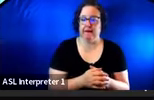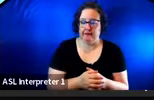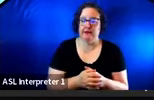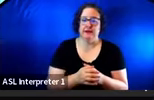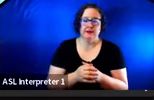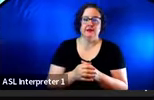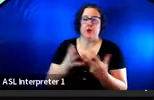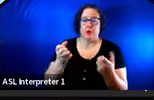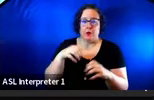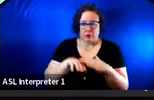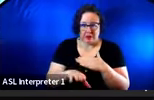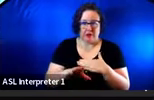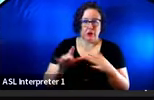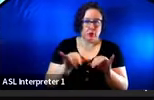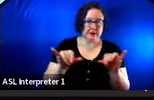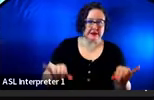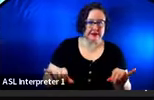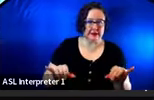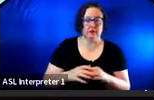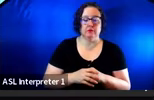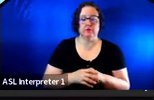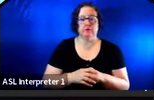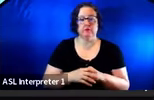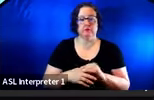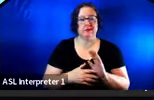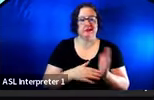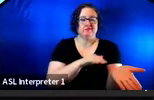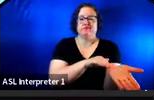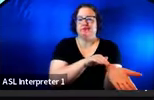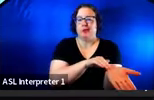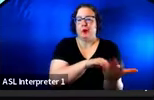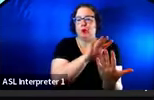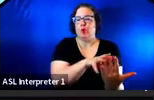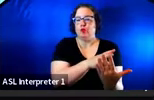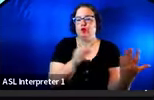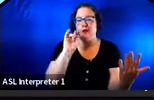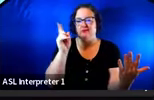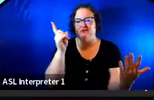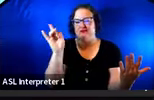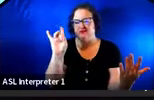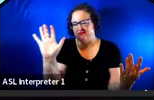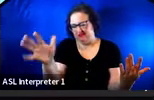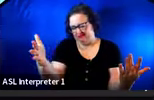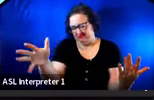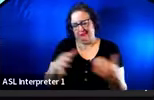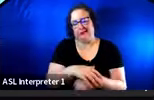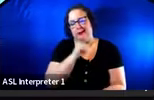system. Essentially, it represents like a medical chart, if you will, although nothing really like medical about it. So a lot